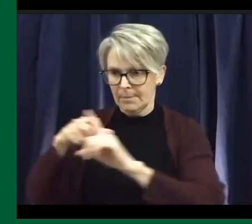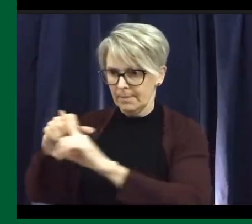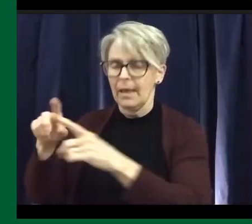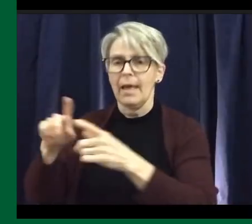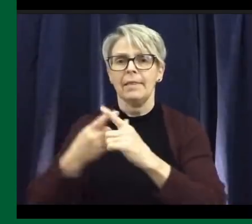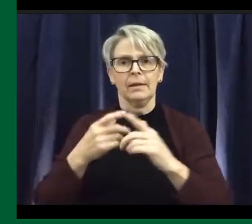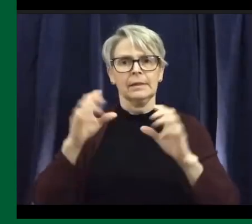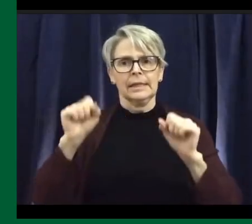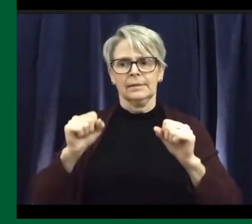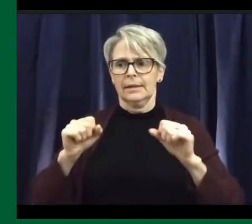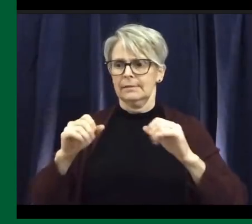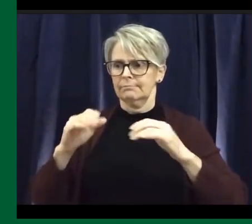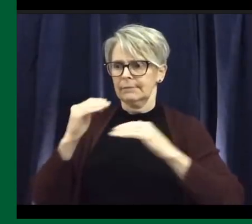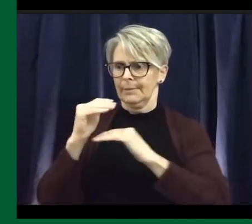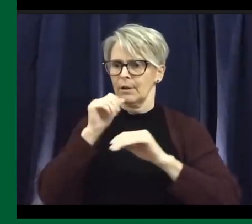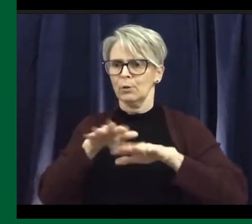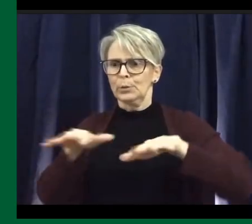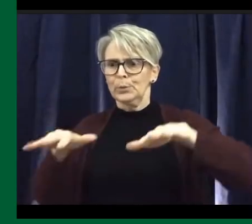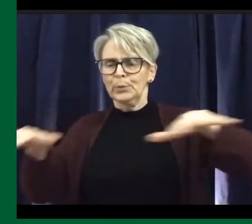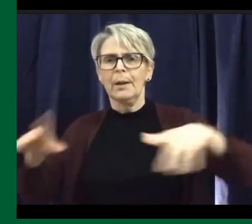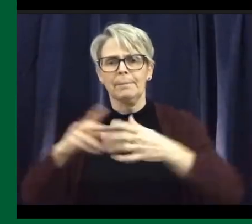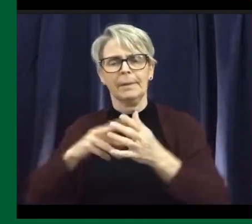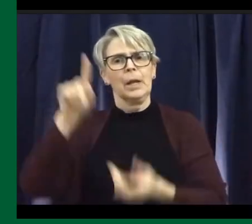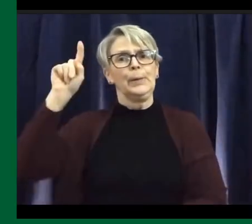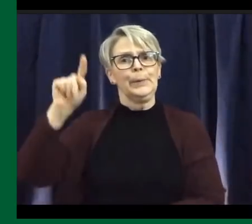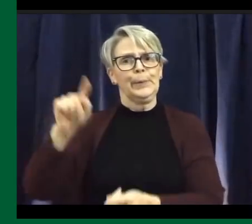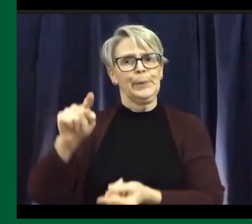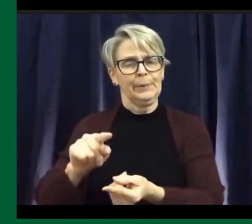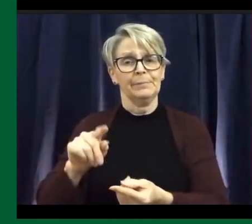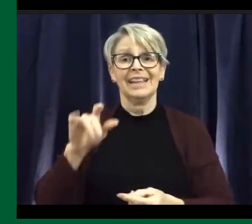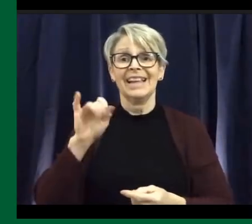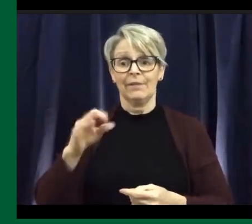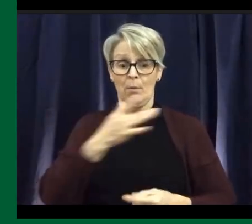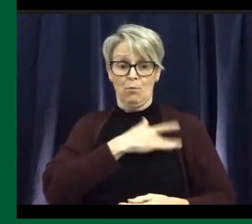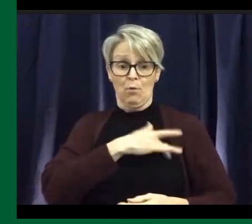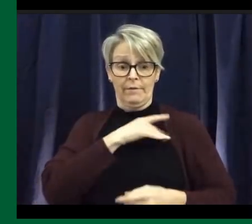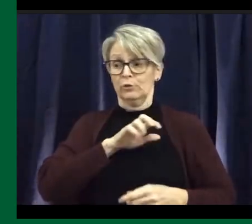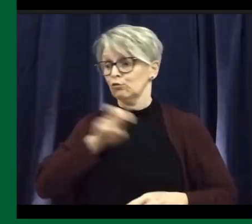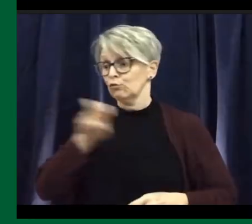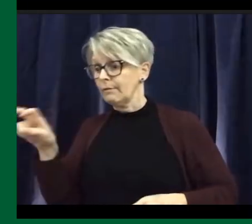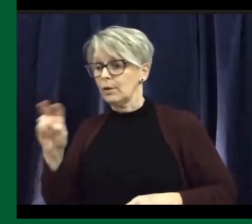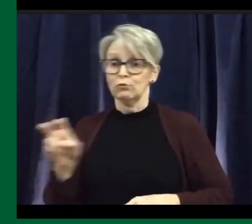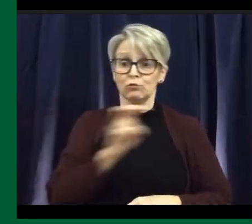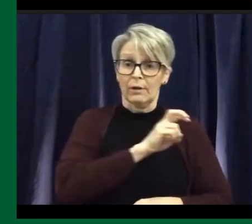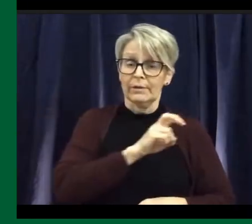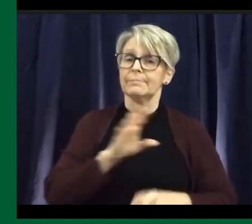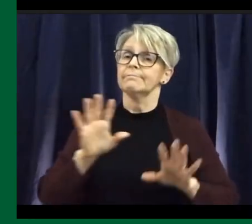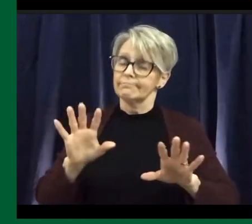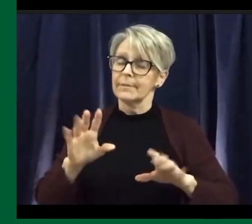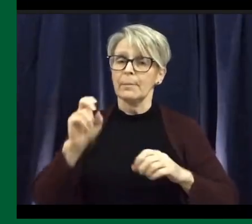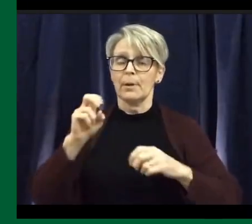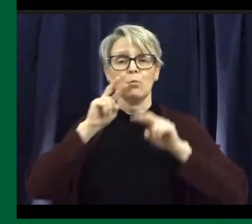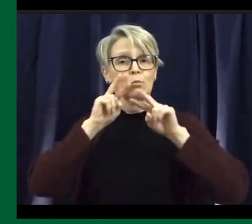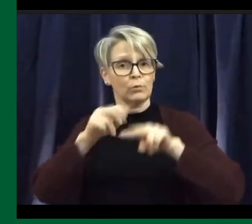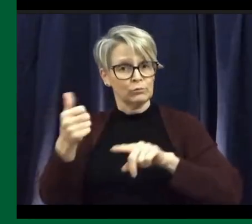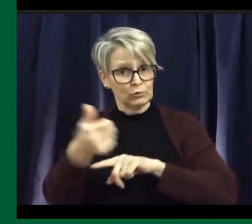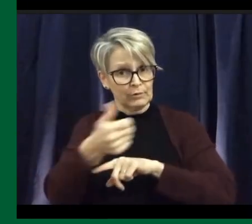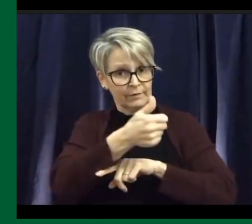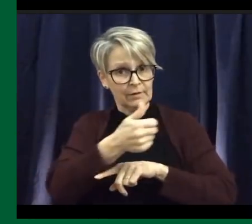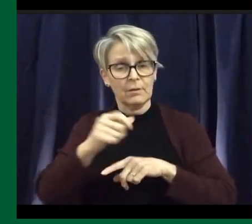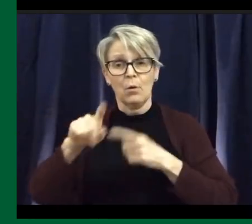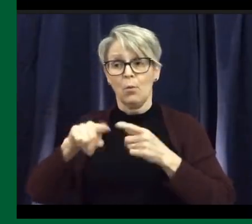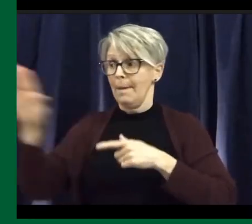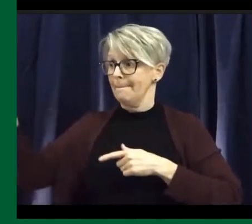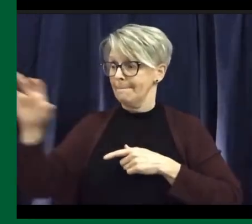trend. If you're traveling interprovincially, again, it's a good idea to monitor yourself once you come